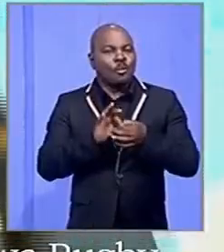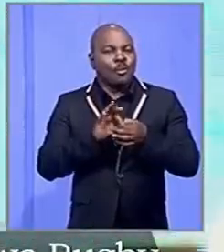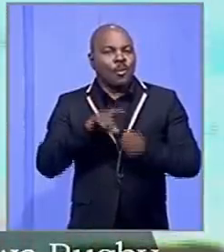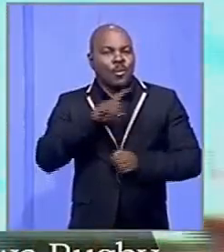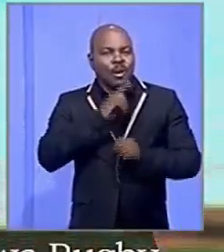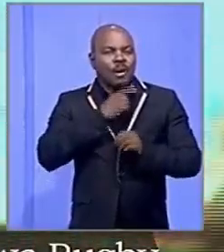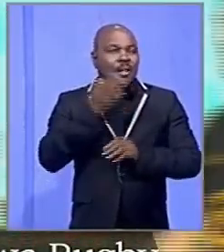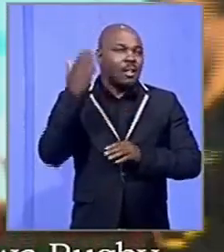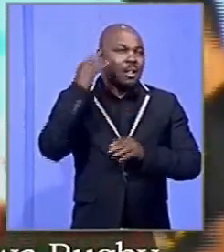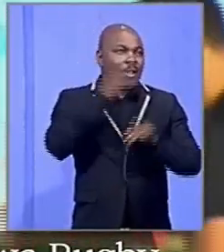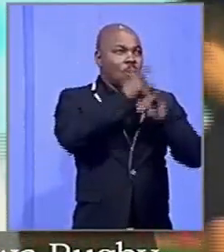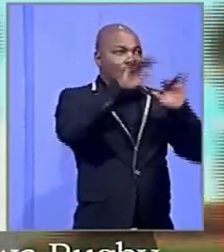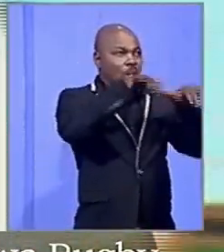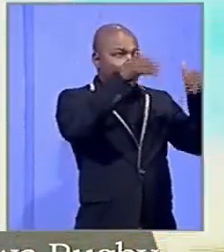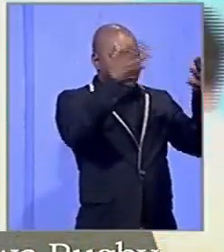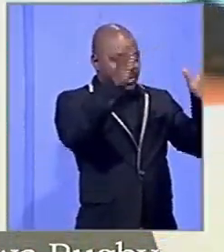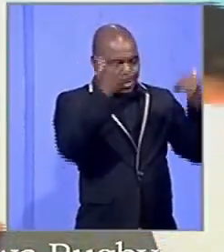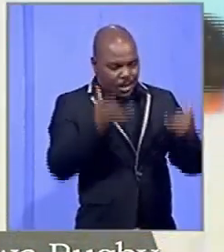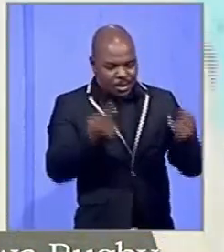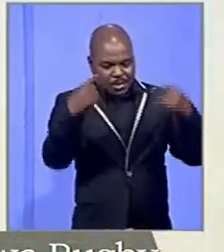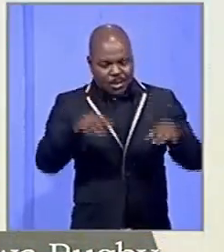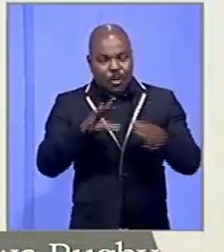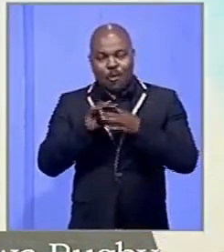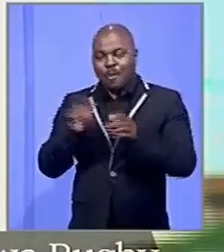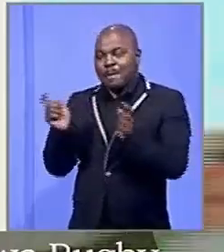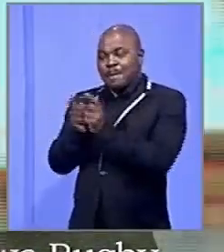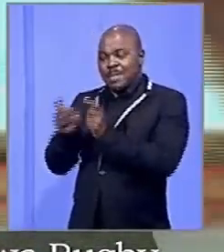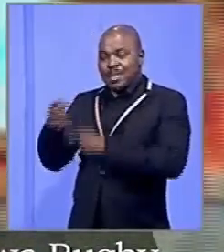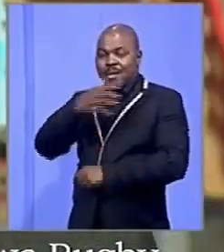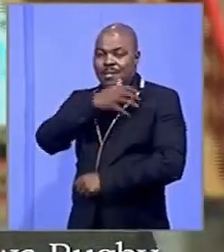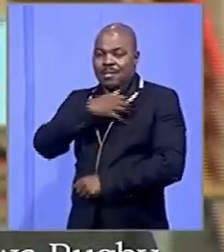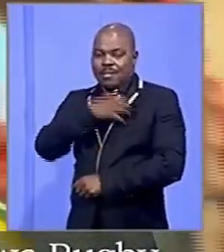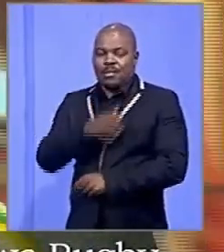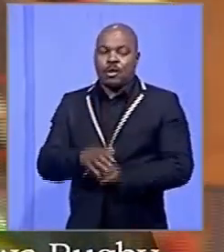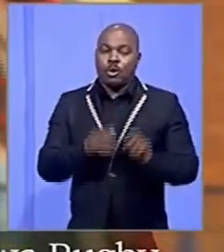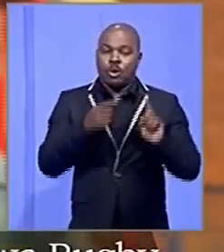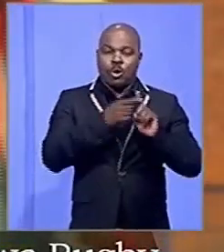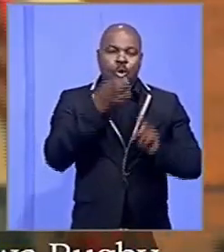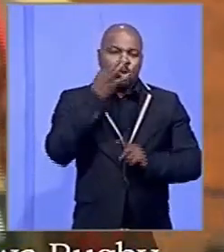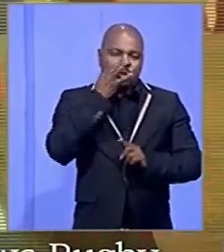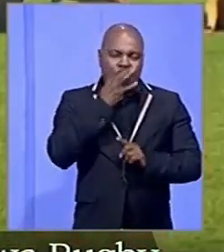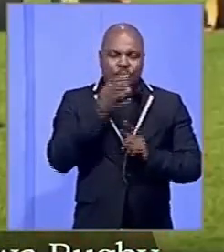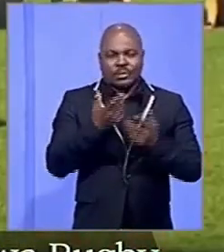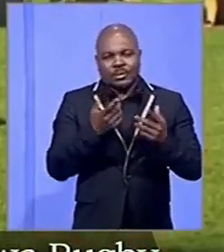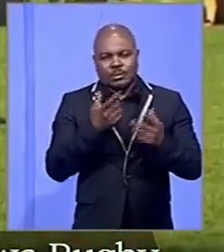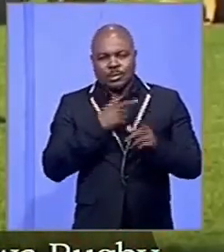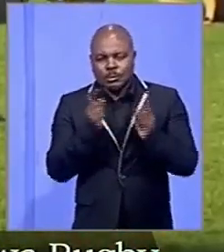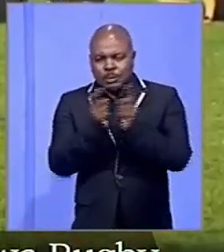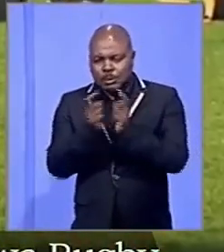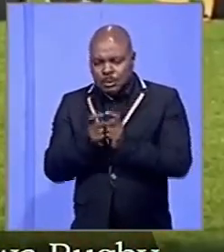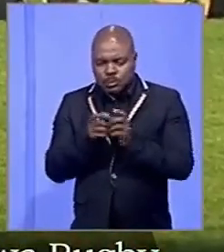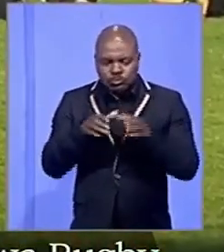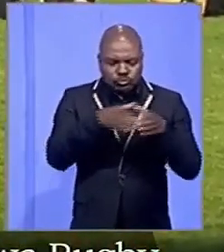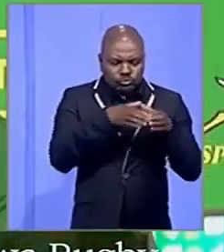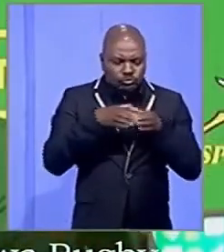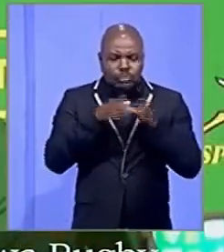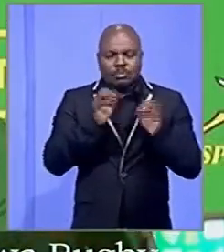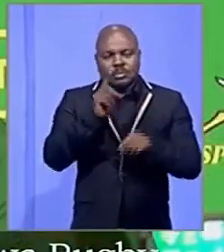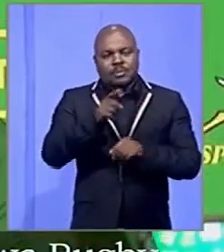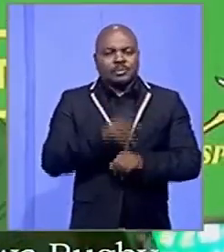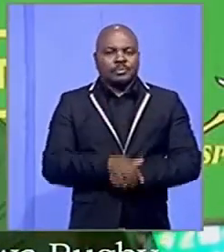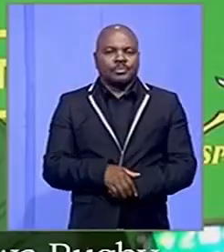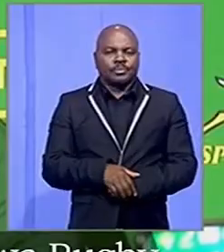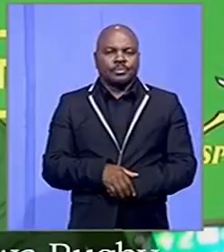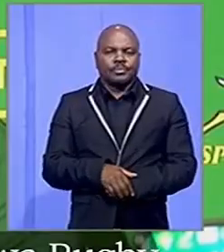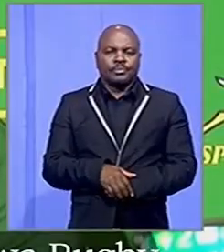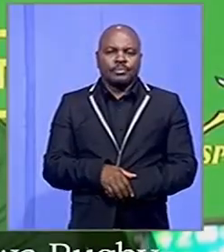fenya sejana sa lefatshe. Kolisi a re go botlhokwa gore ba golagane gape le batho ba setlhopha se ba se tshamekelang.